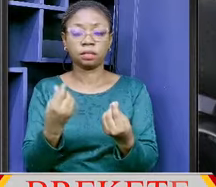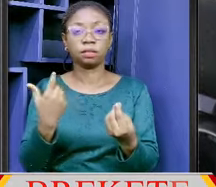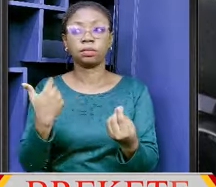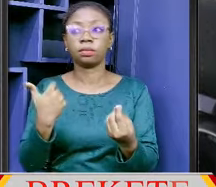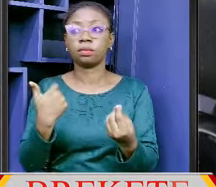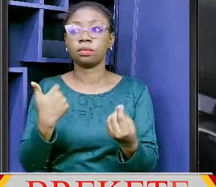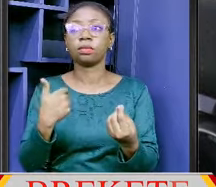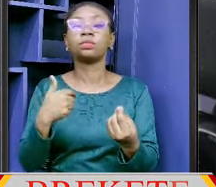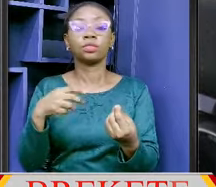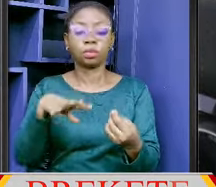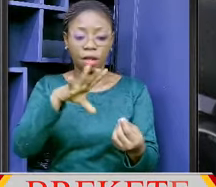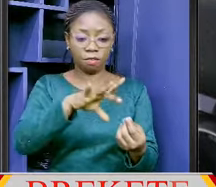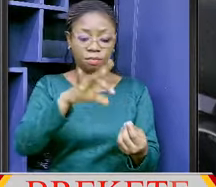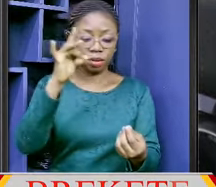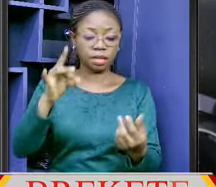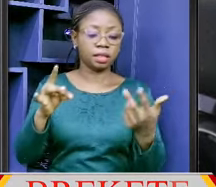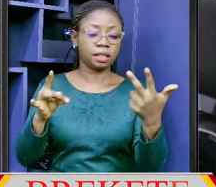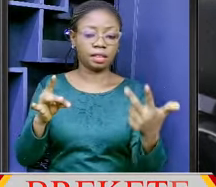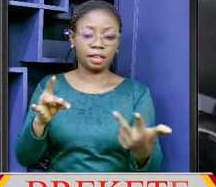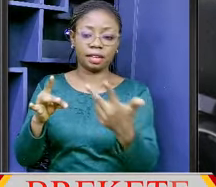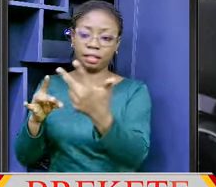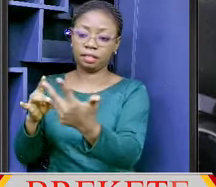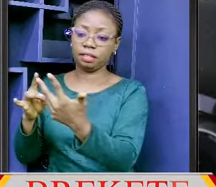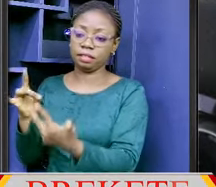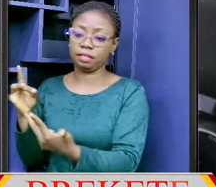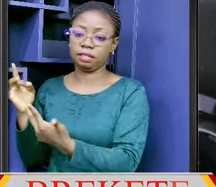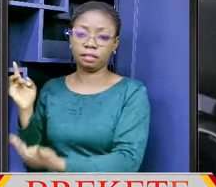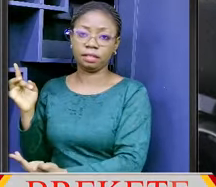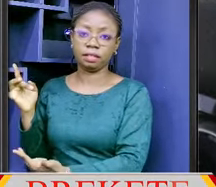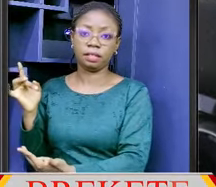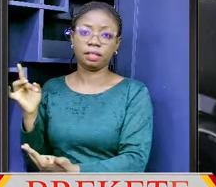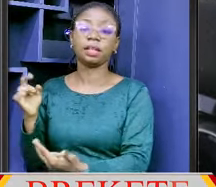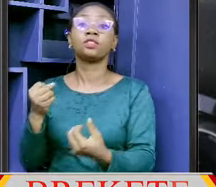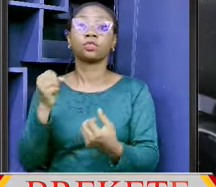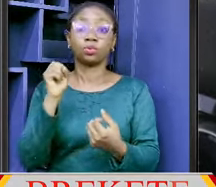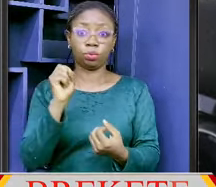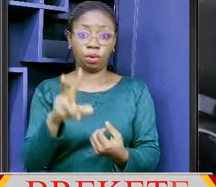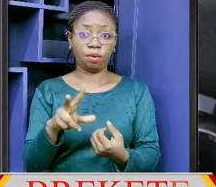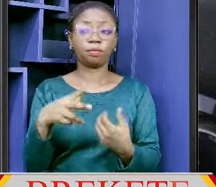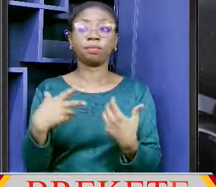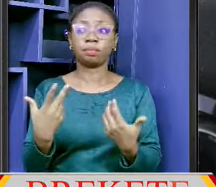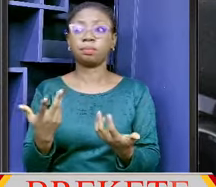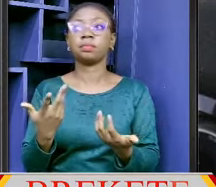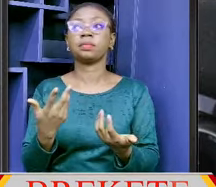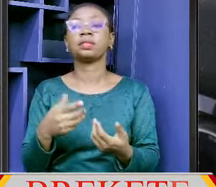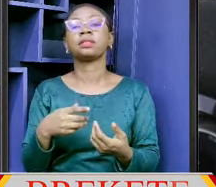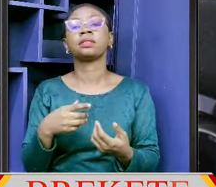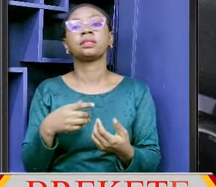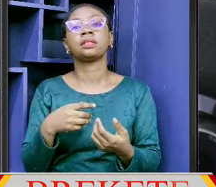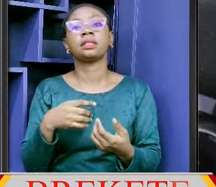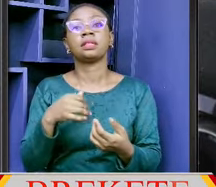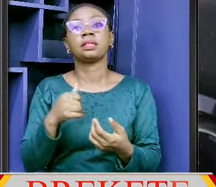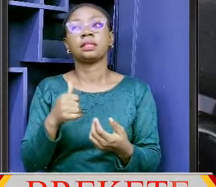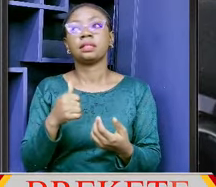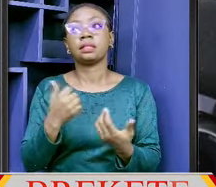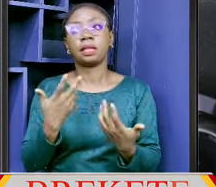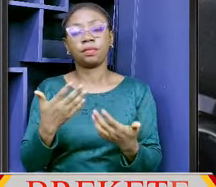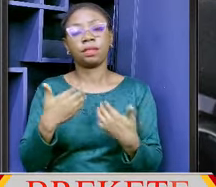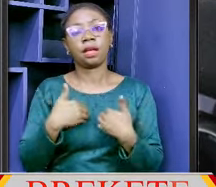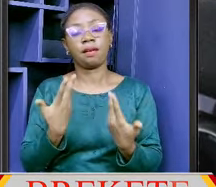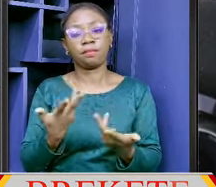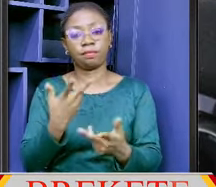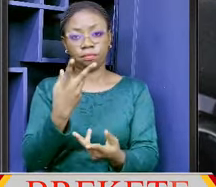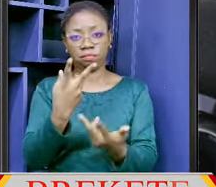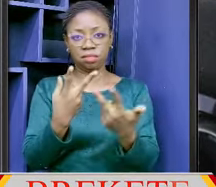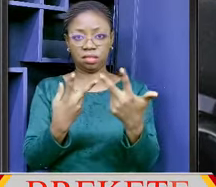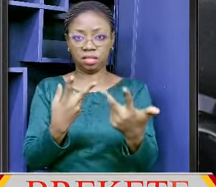picked... Three. We have picked three. I say we have picked three. That's 12. Okay. Then it remain